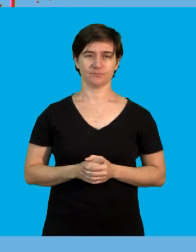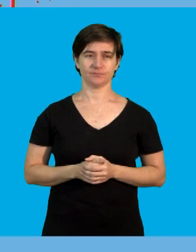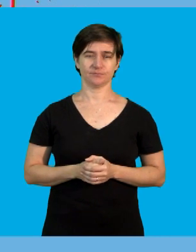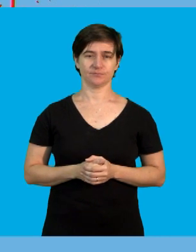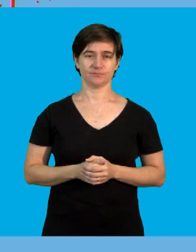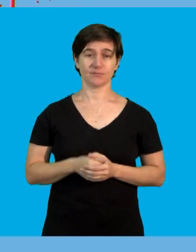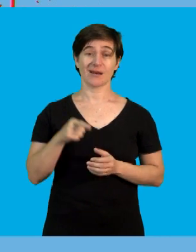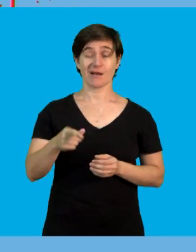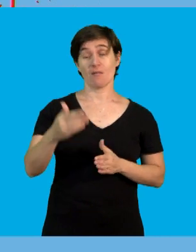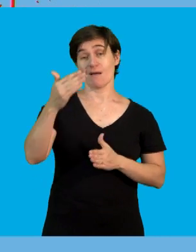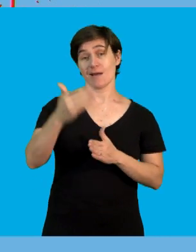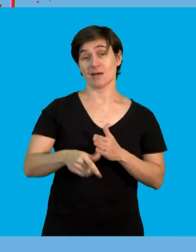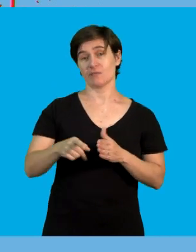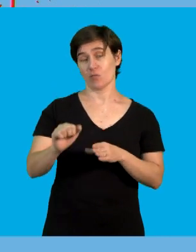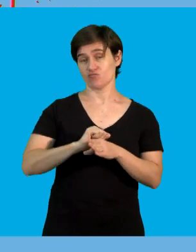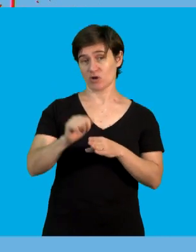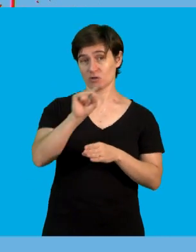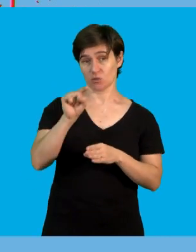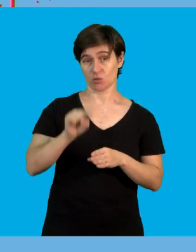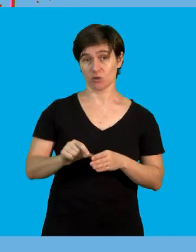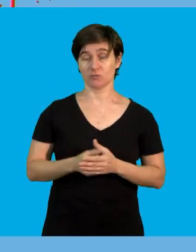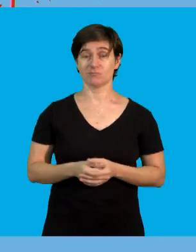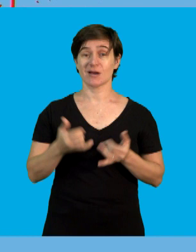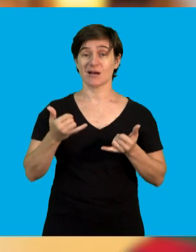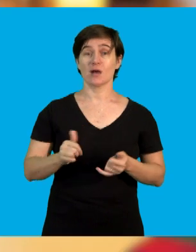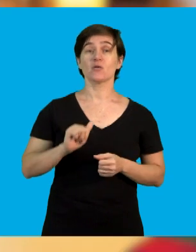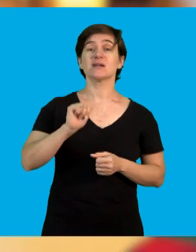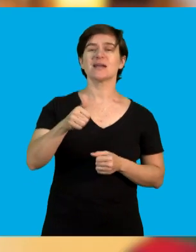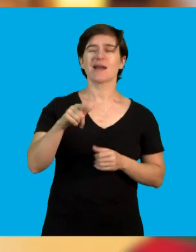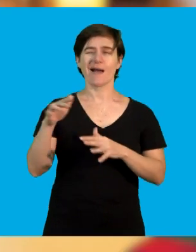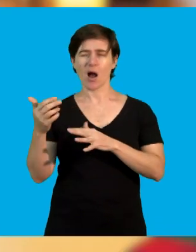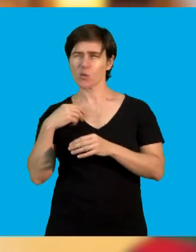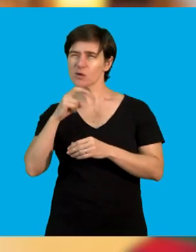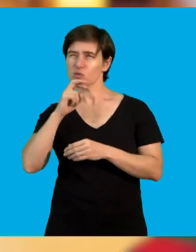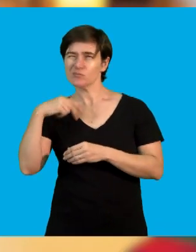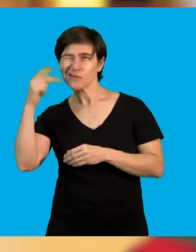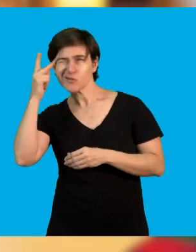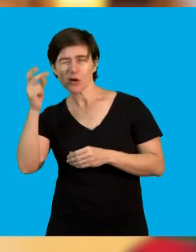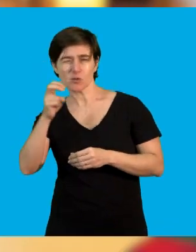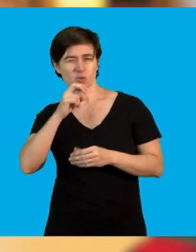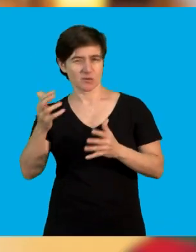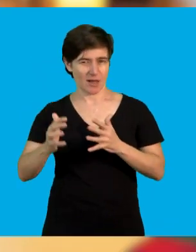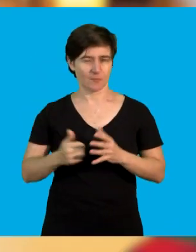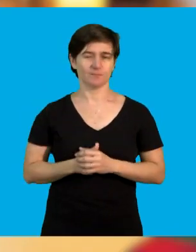Right, so that question brings us to the end of our practice questions. We're just now going to move on to our application